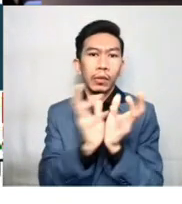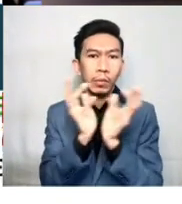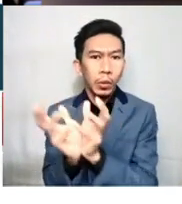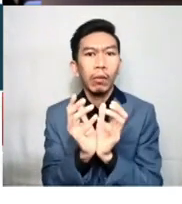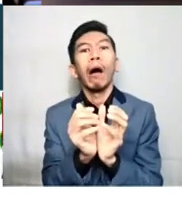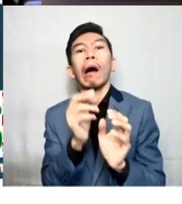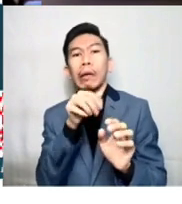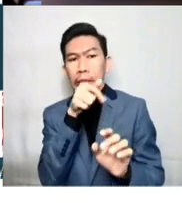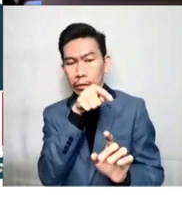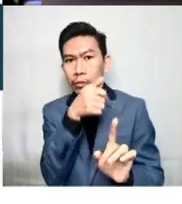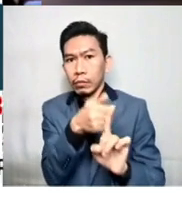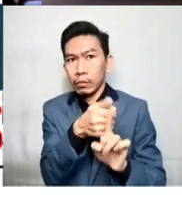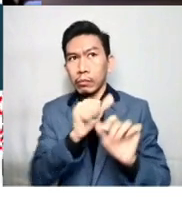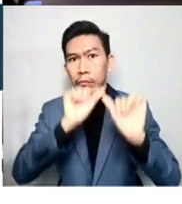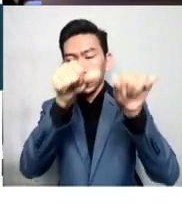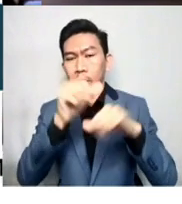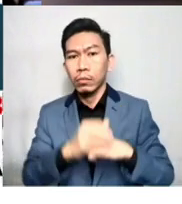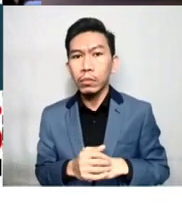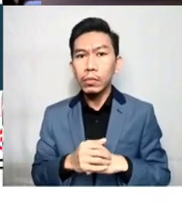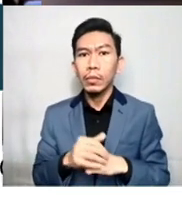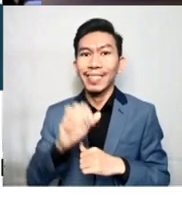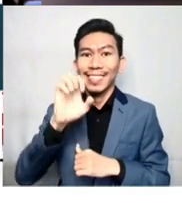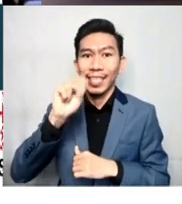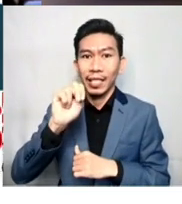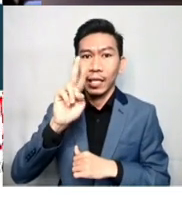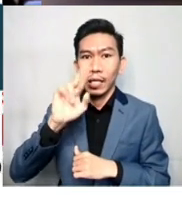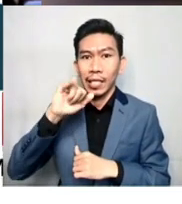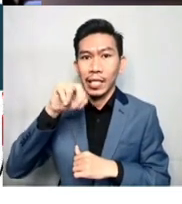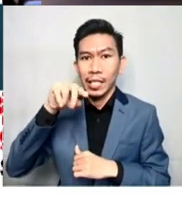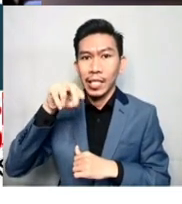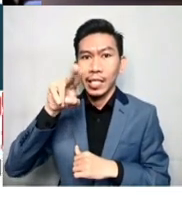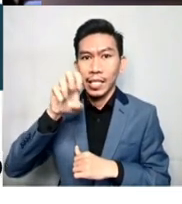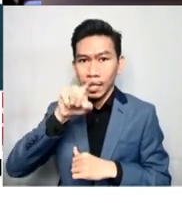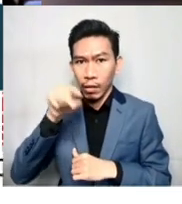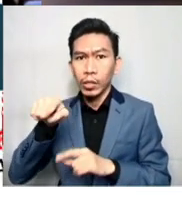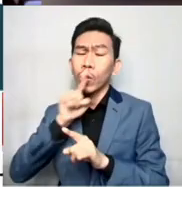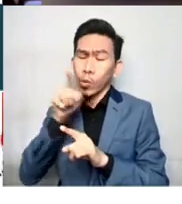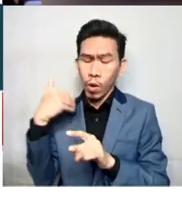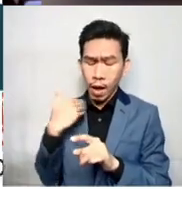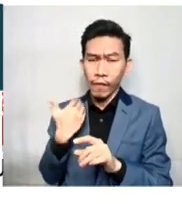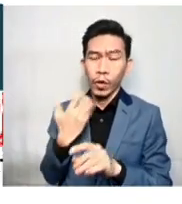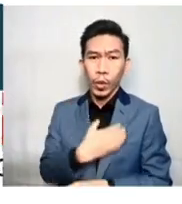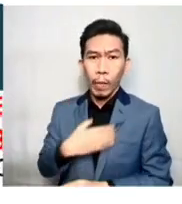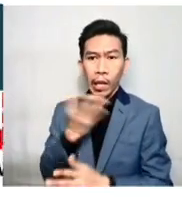Aldrin Enriquez, he was actually facing a complaint, no, a murder complaint.